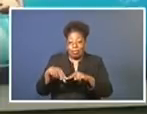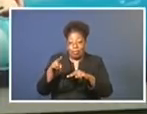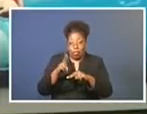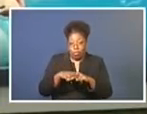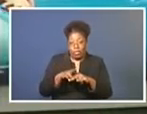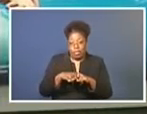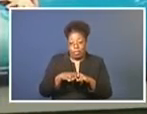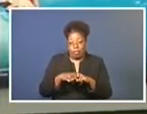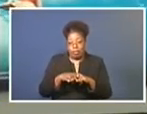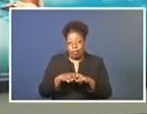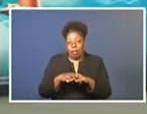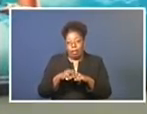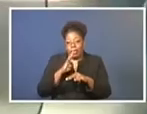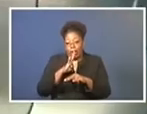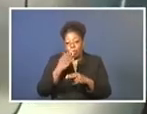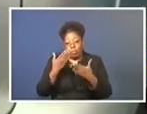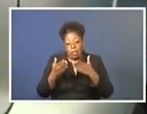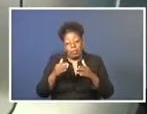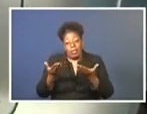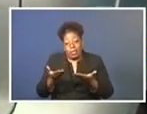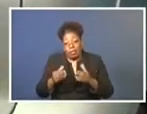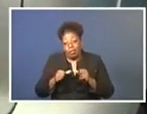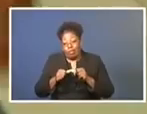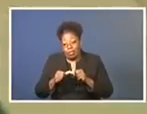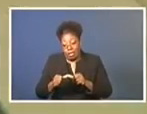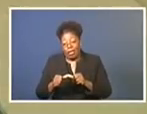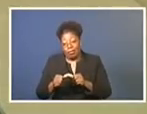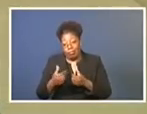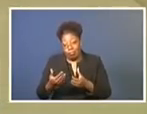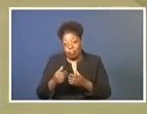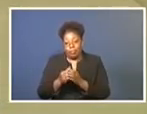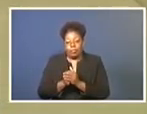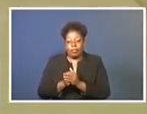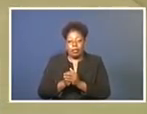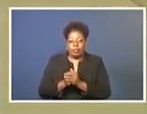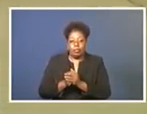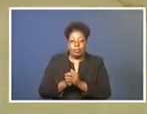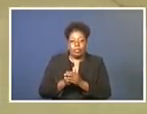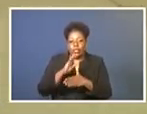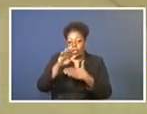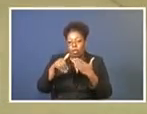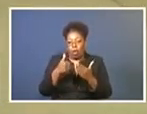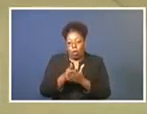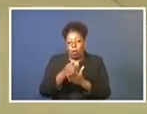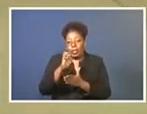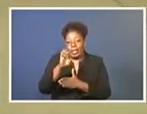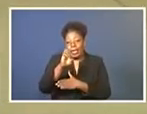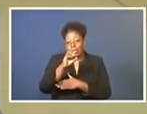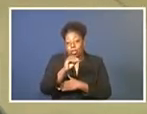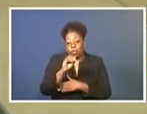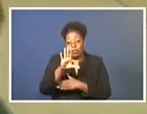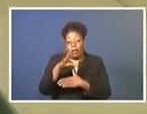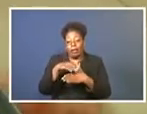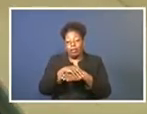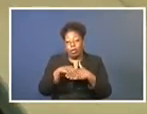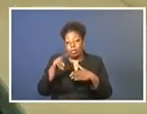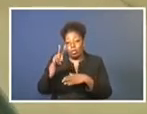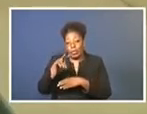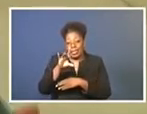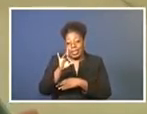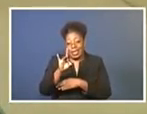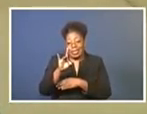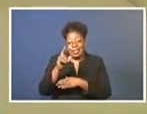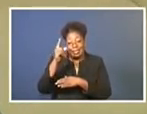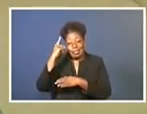pumps, which may be here to stay for a while. All Esso service stations are $5.28. The price of